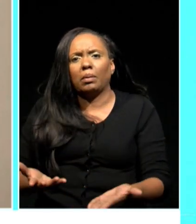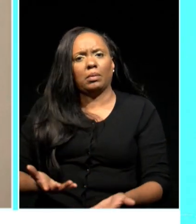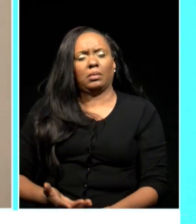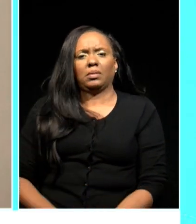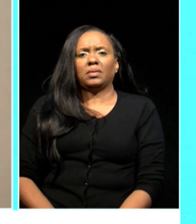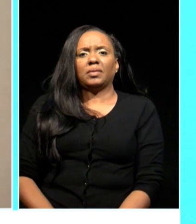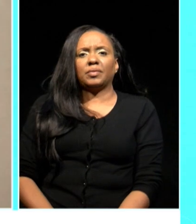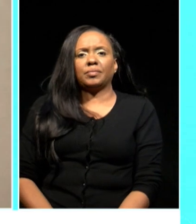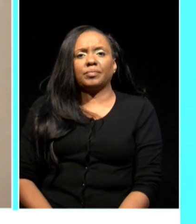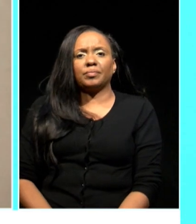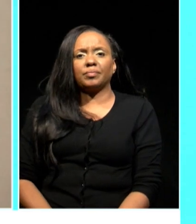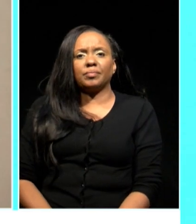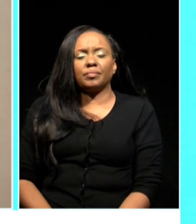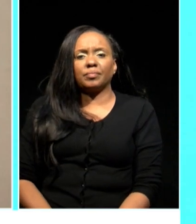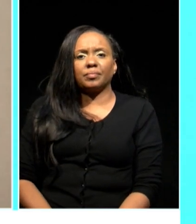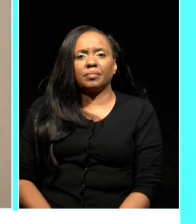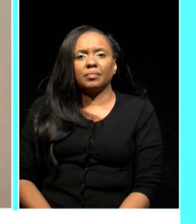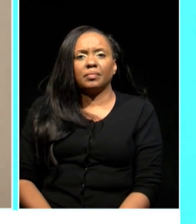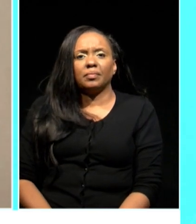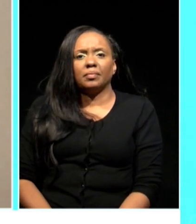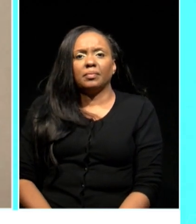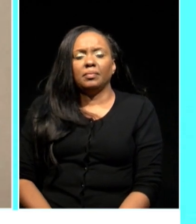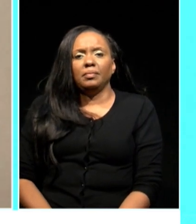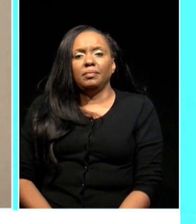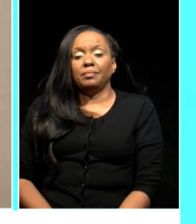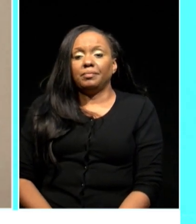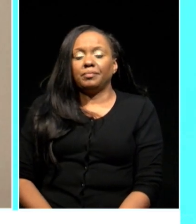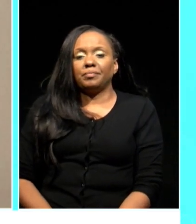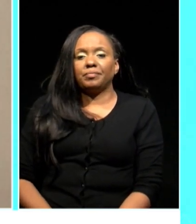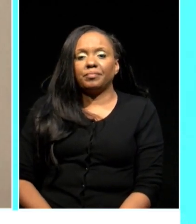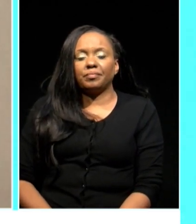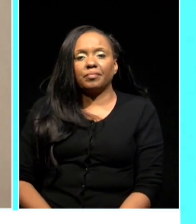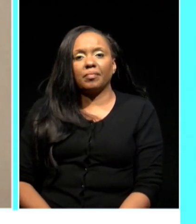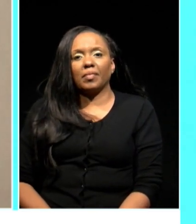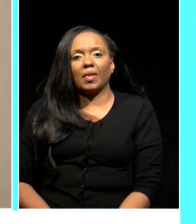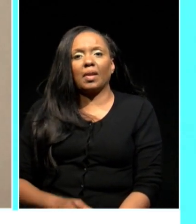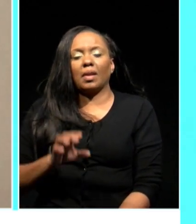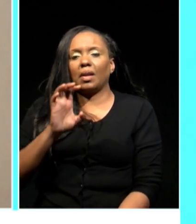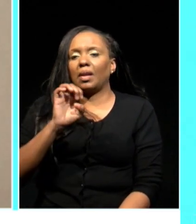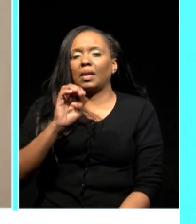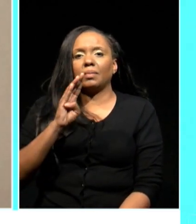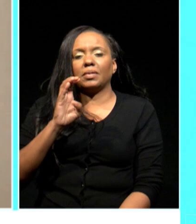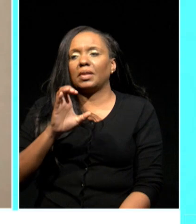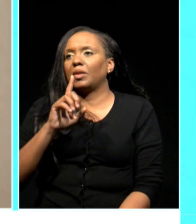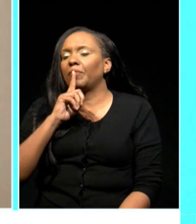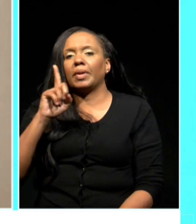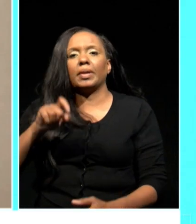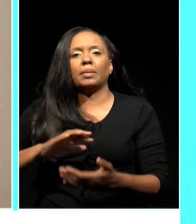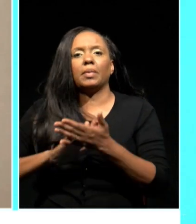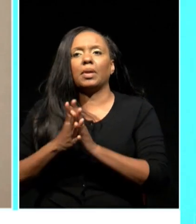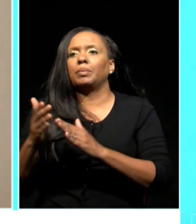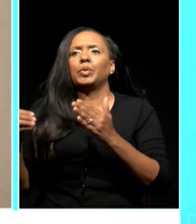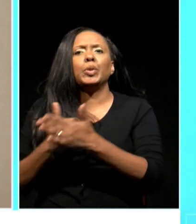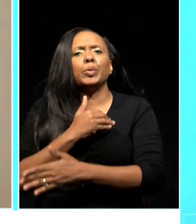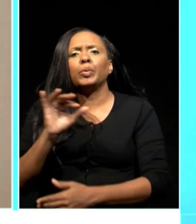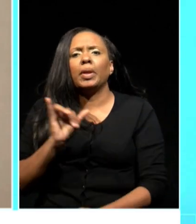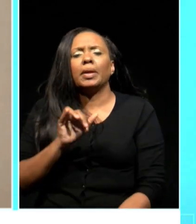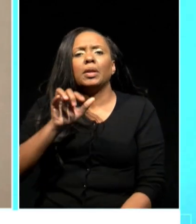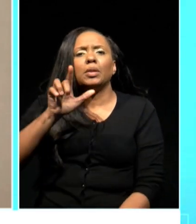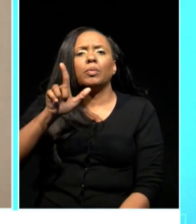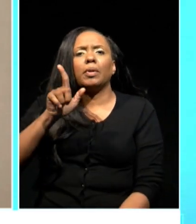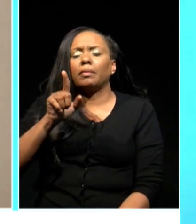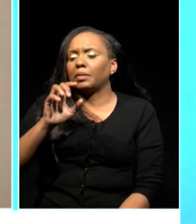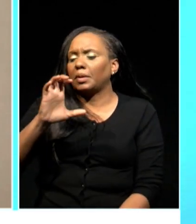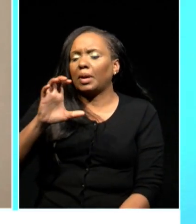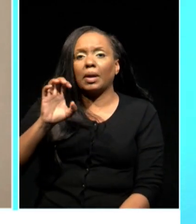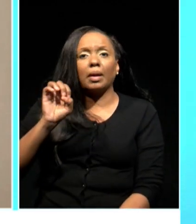several inefficiencies that I think need to be addressed. The EBC certainly needs to be brought into the 21st century as it relates to legislation, as it relates